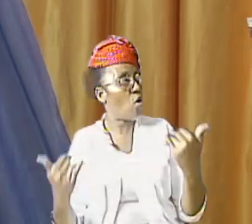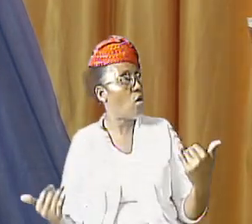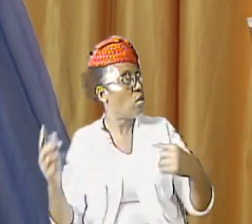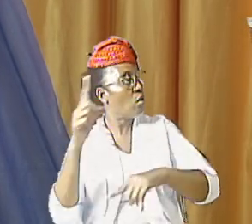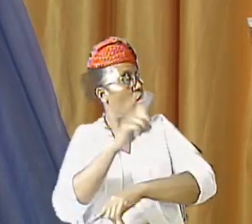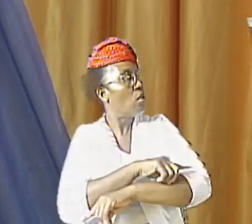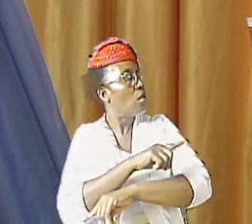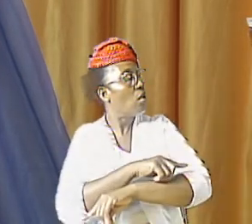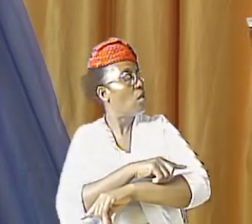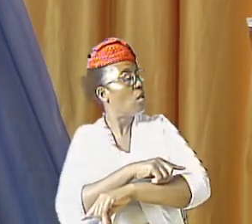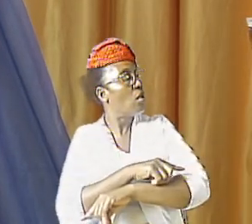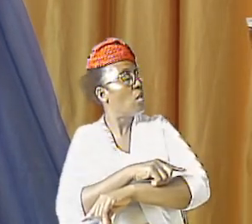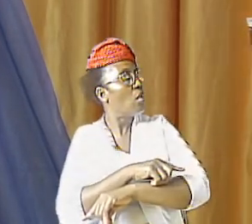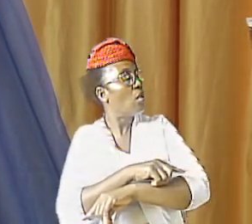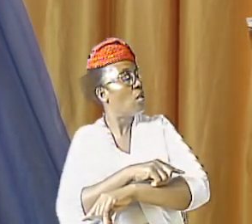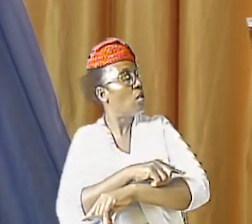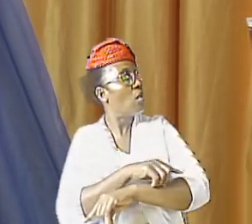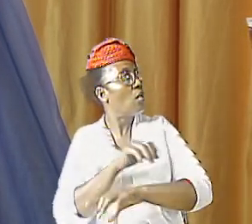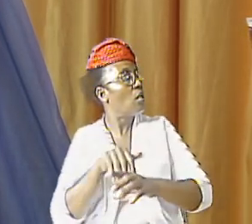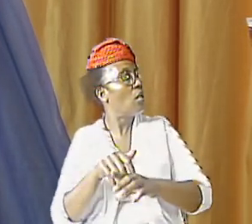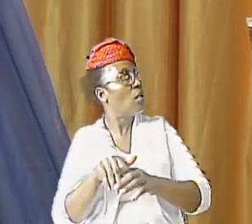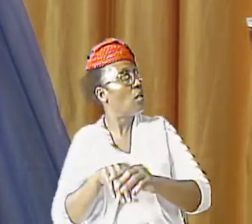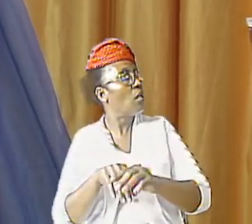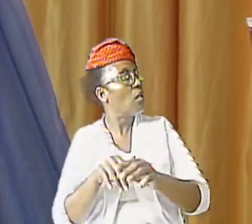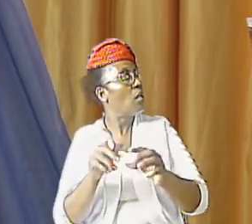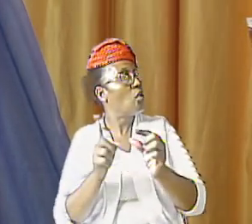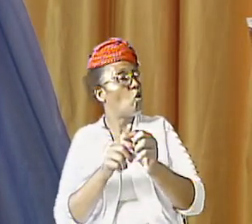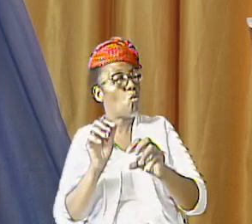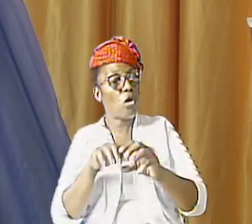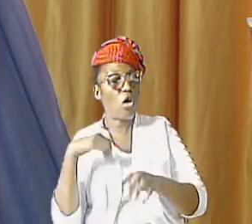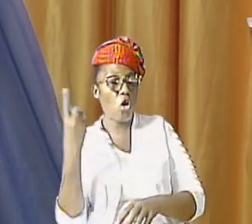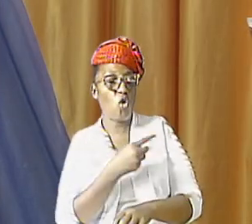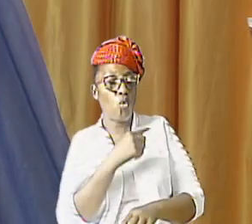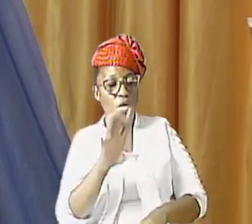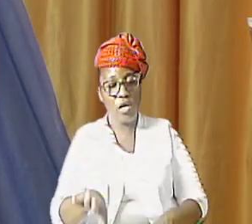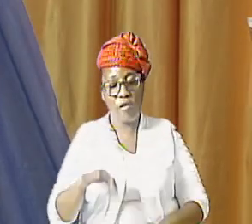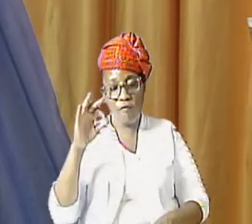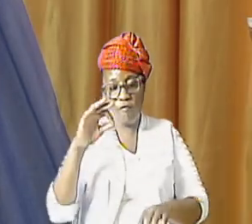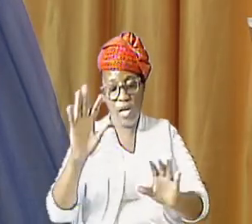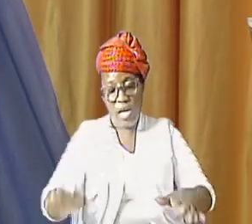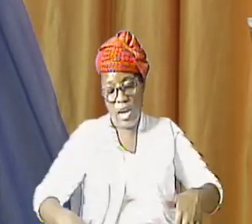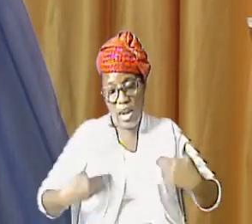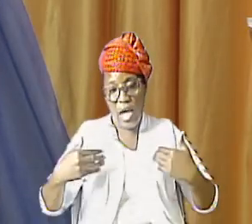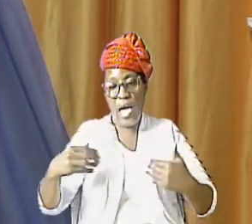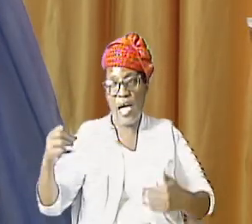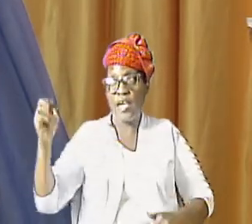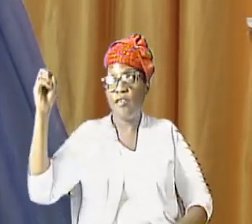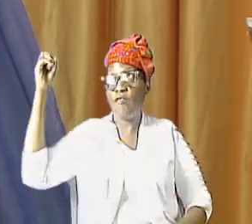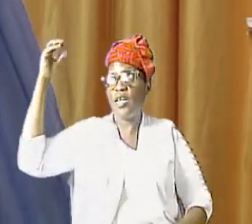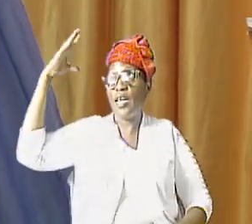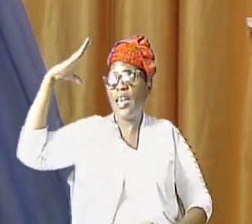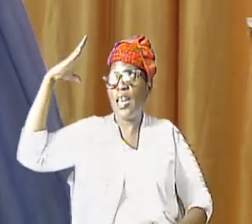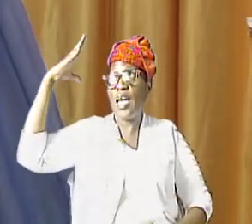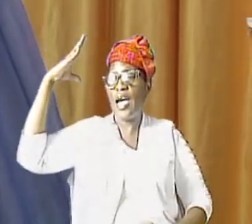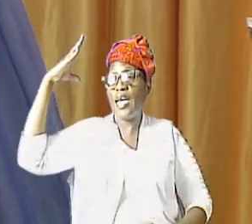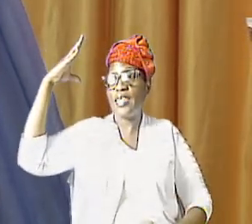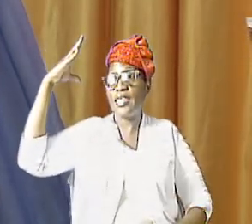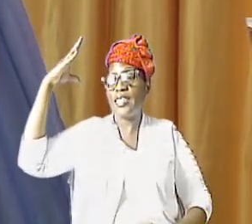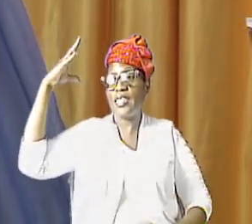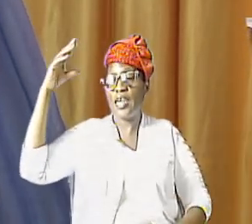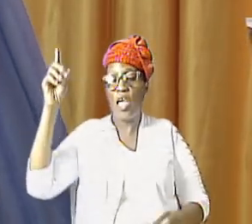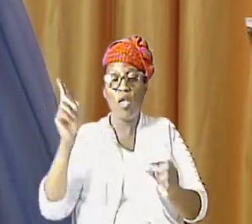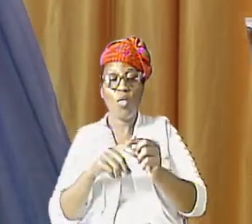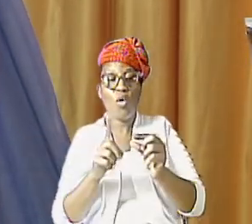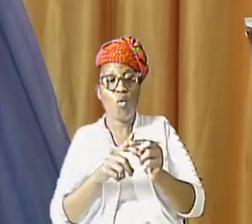Hallelujah. In it we find life and light. Bible says his word is a